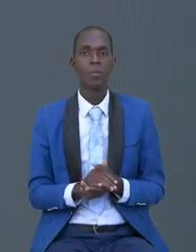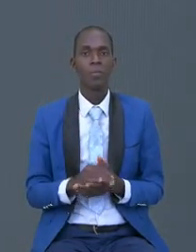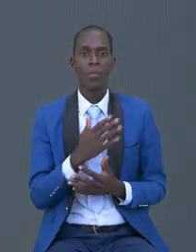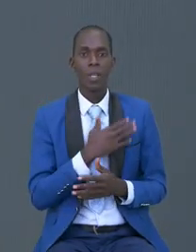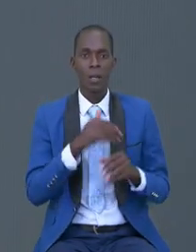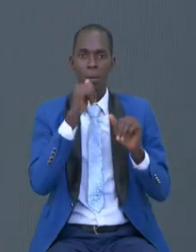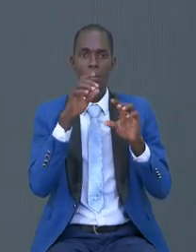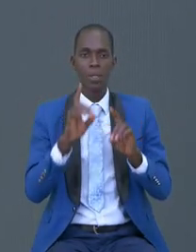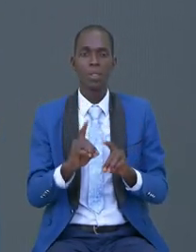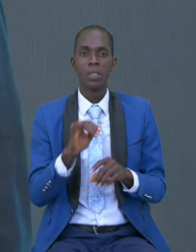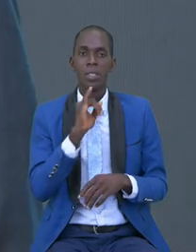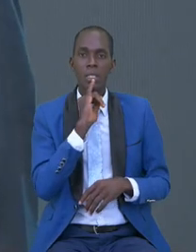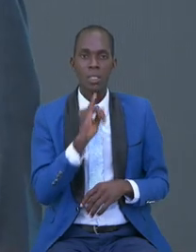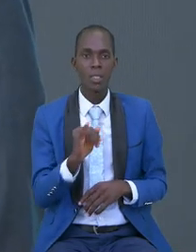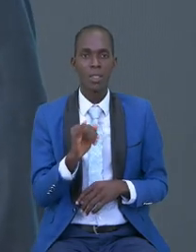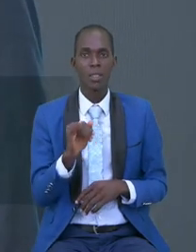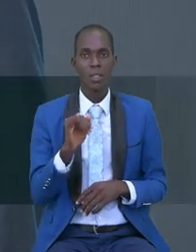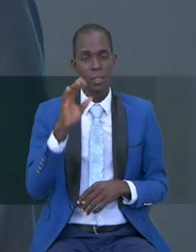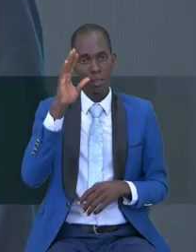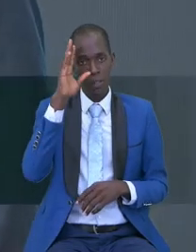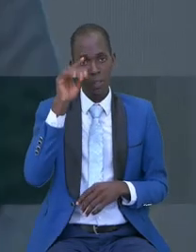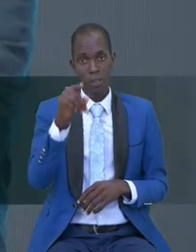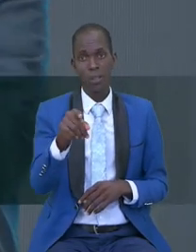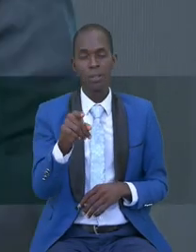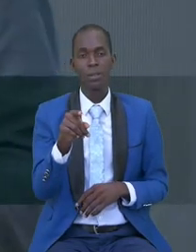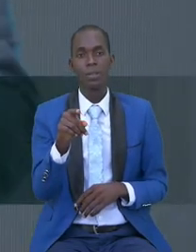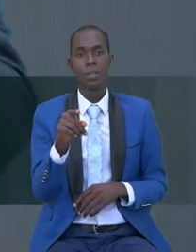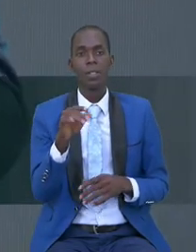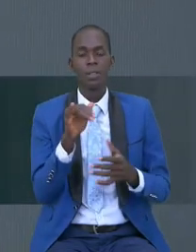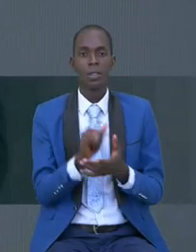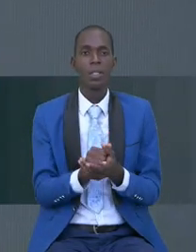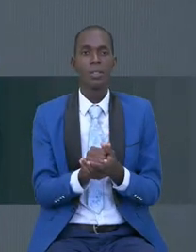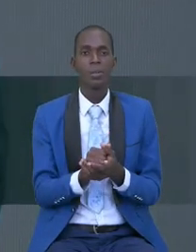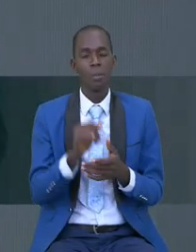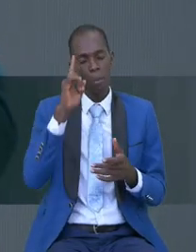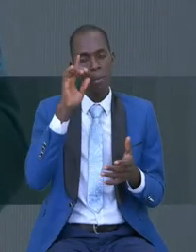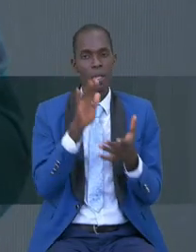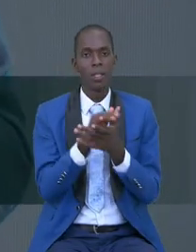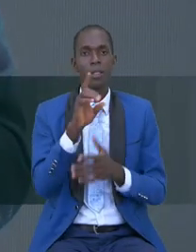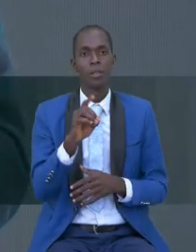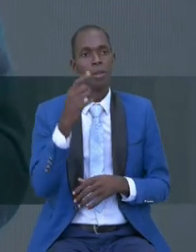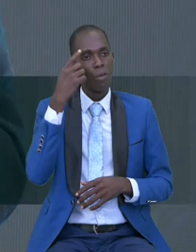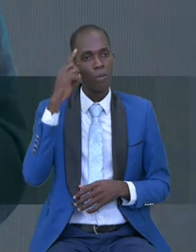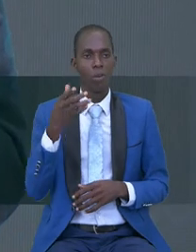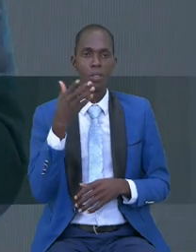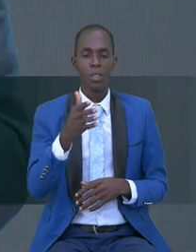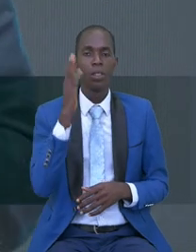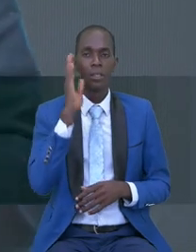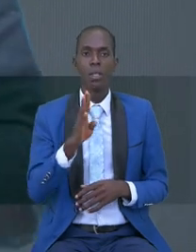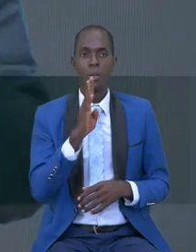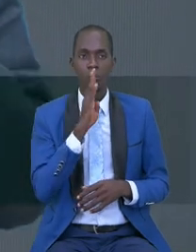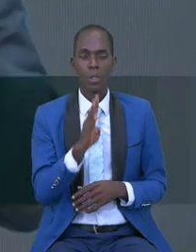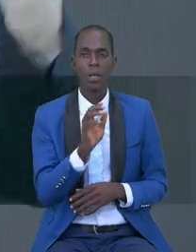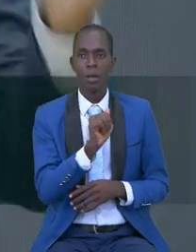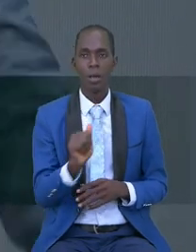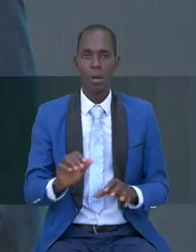blessed is she, and blessed is he that believed, for there shall be